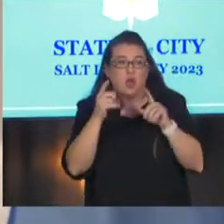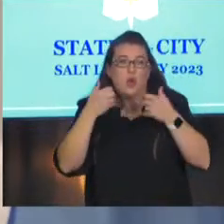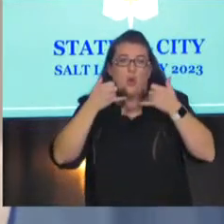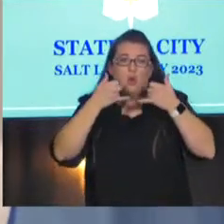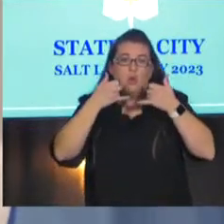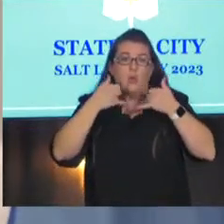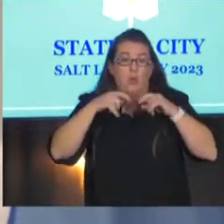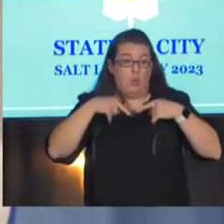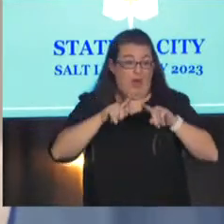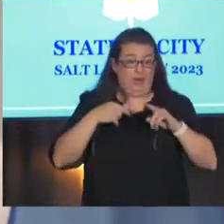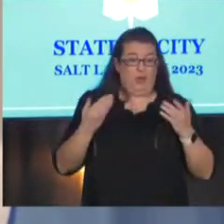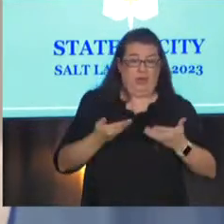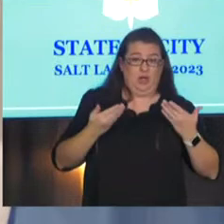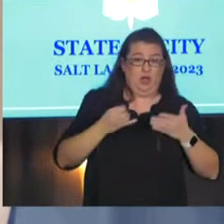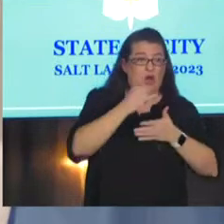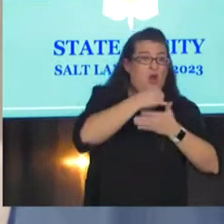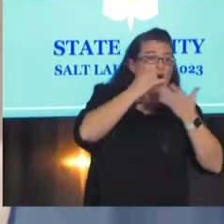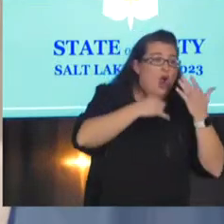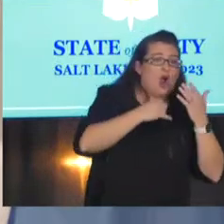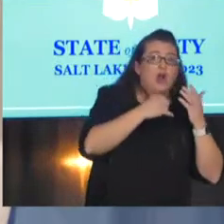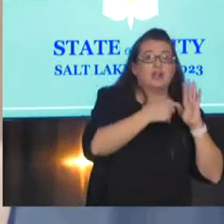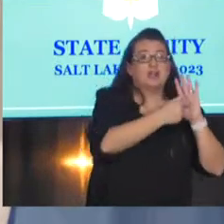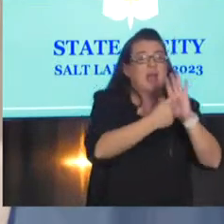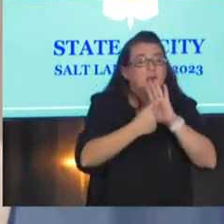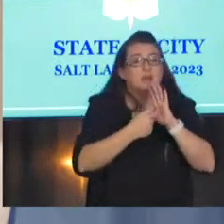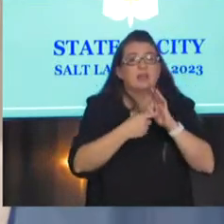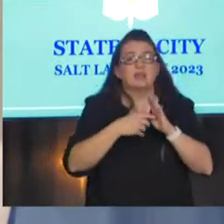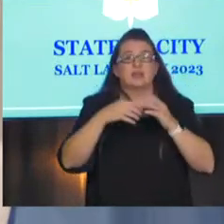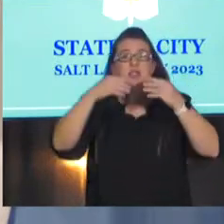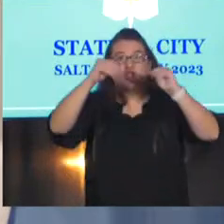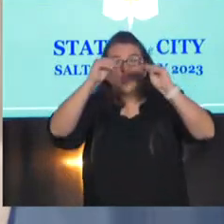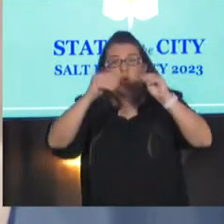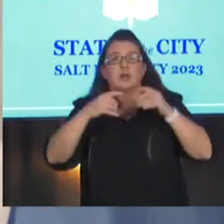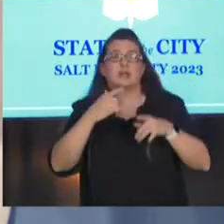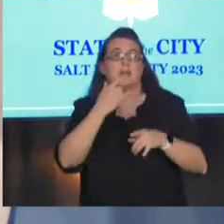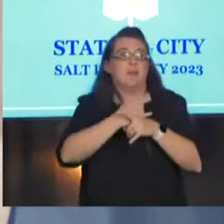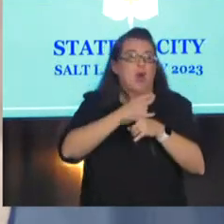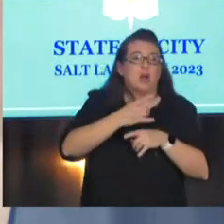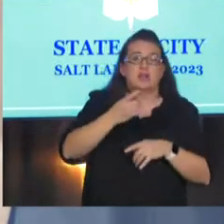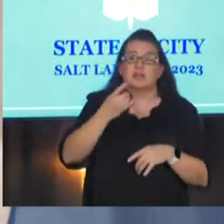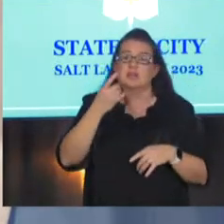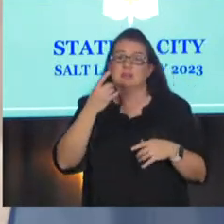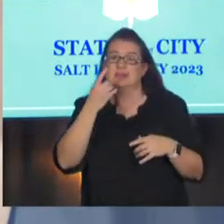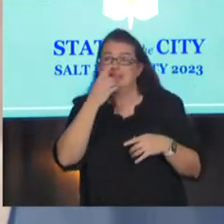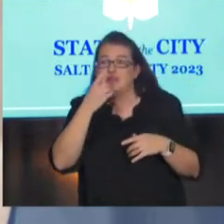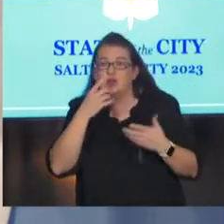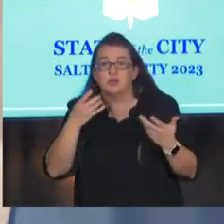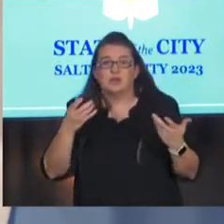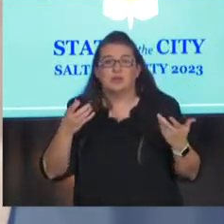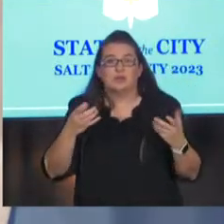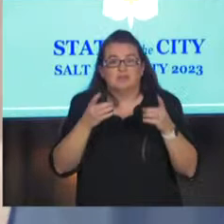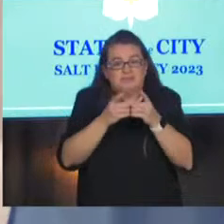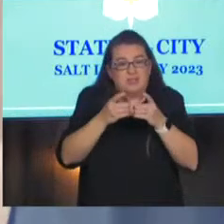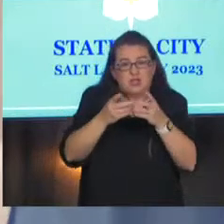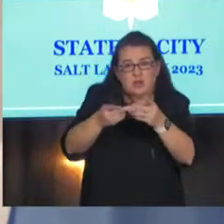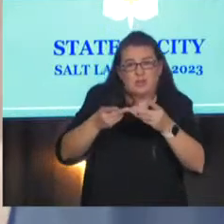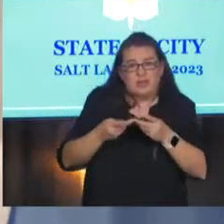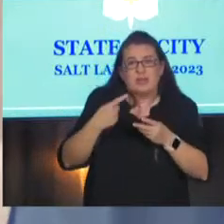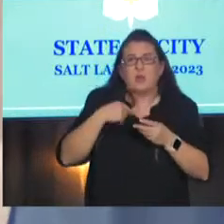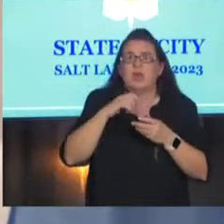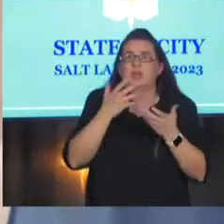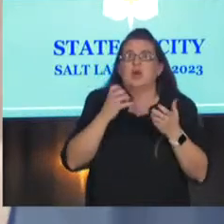the area. Art galleries and unique stores to explore, bars or dessert spots. We're not just after